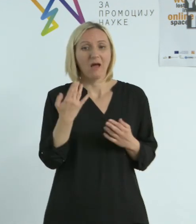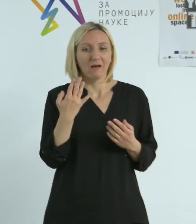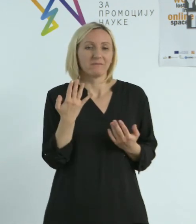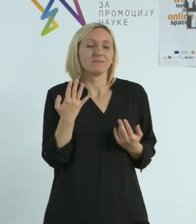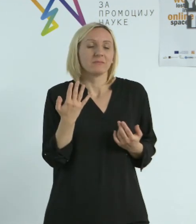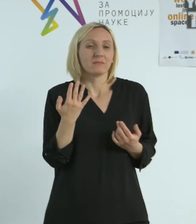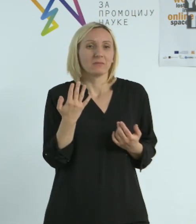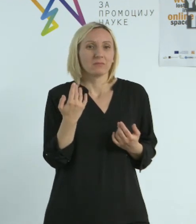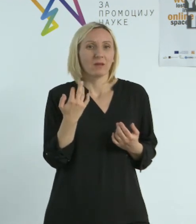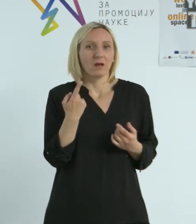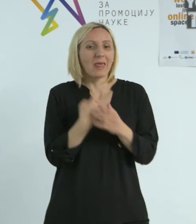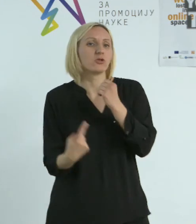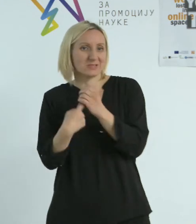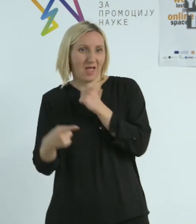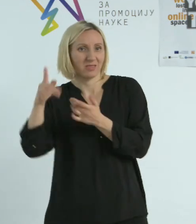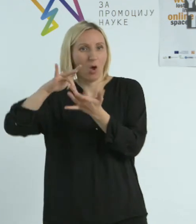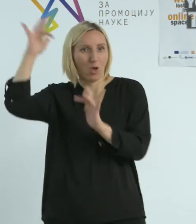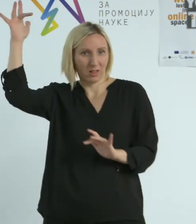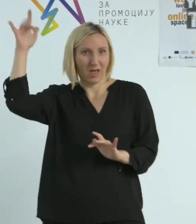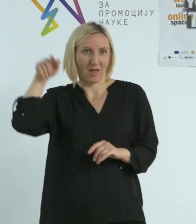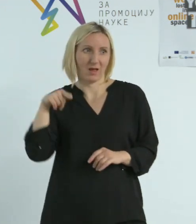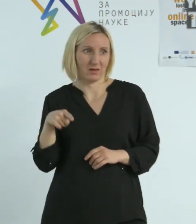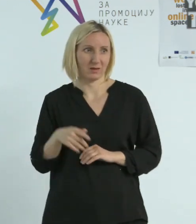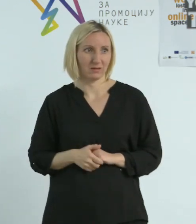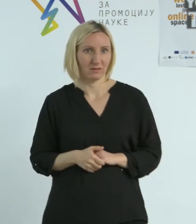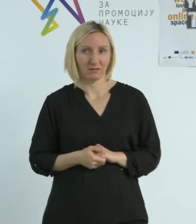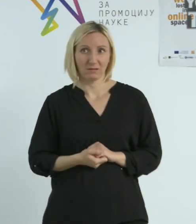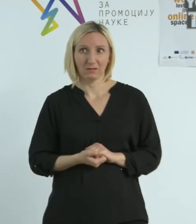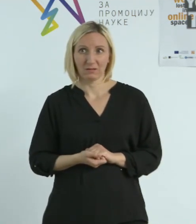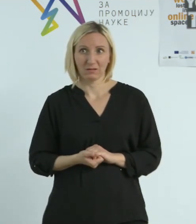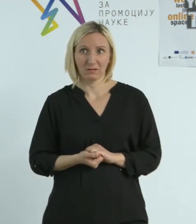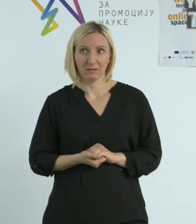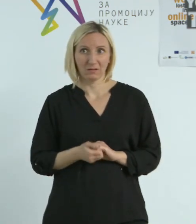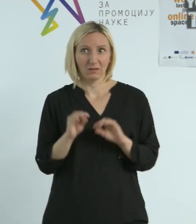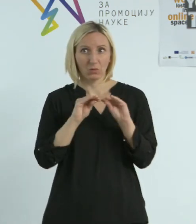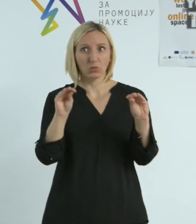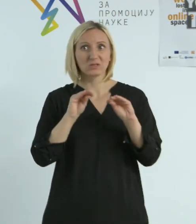non-formal online learning. And conclusion at the end,